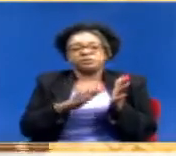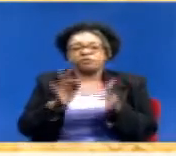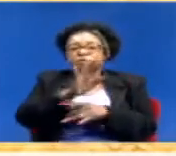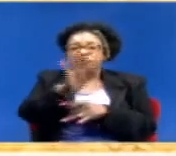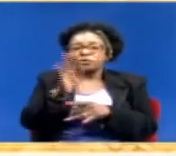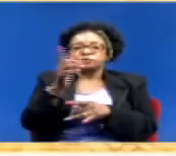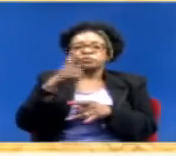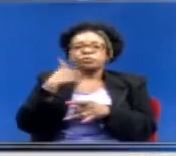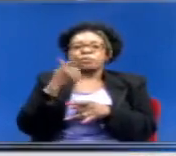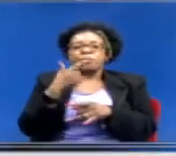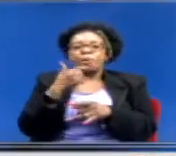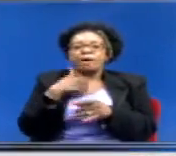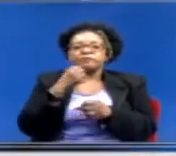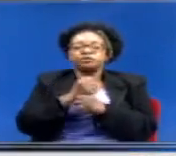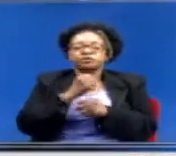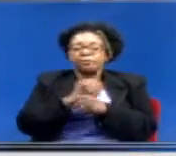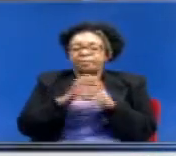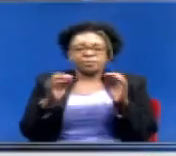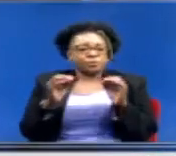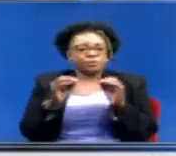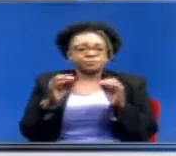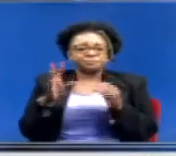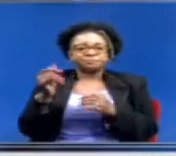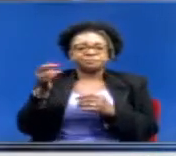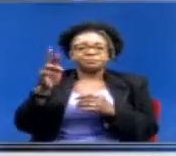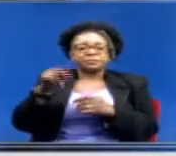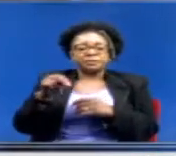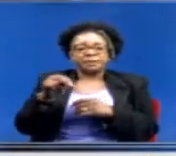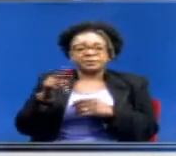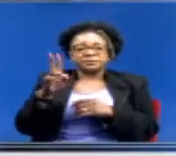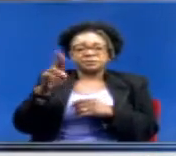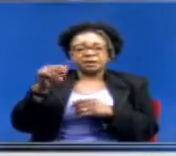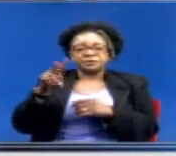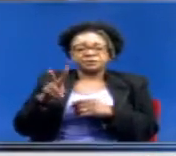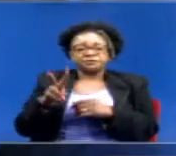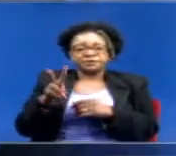don't have job. Brian Mushiri, NTV, Nairobi.